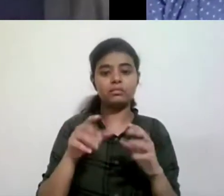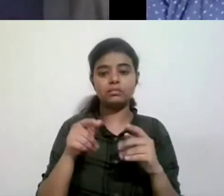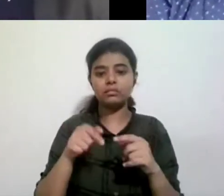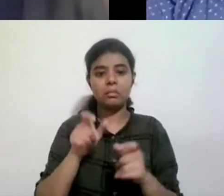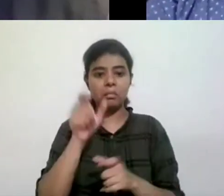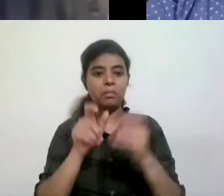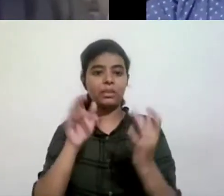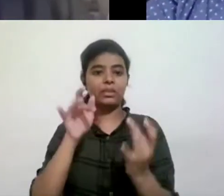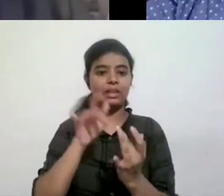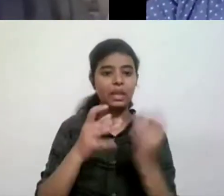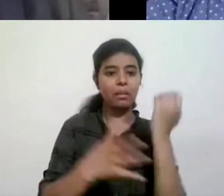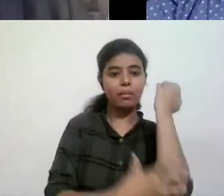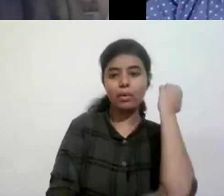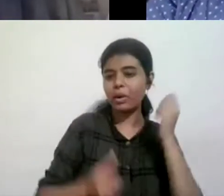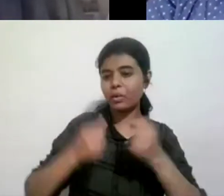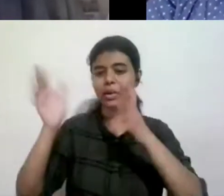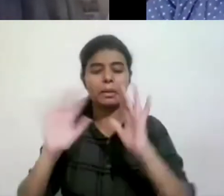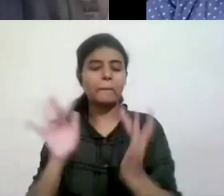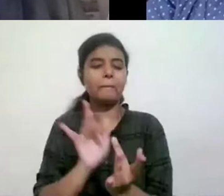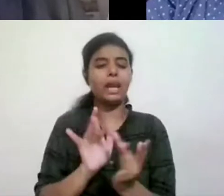not? Is that kind of the gist of it?